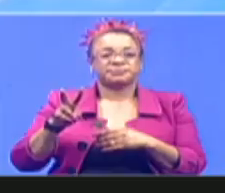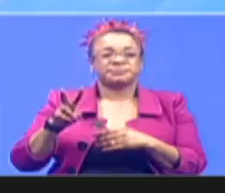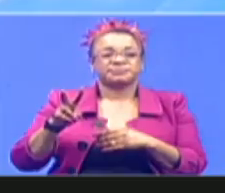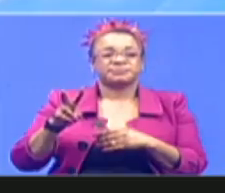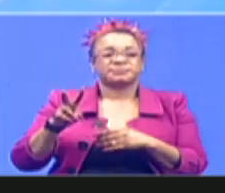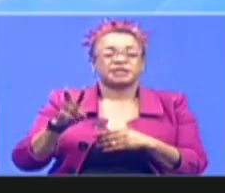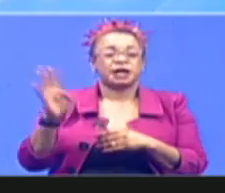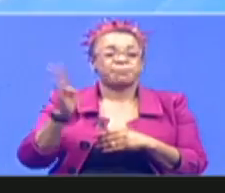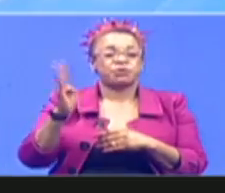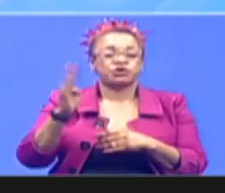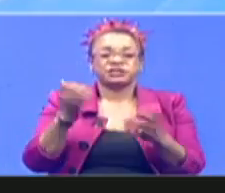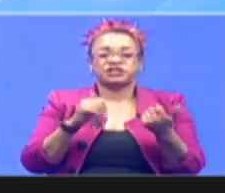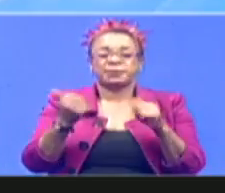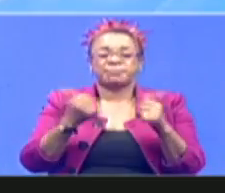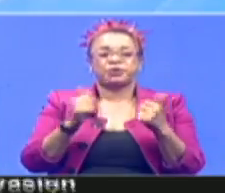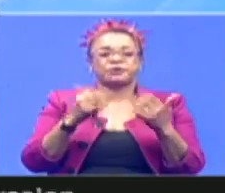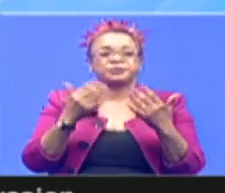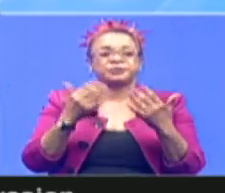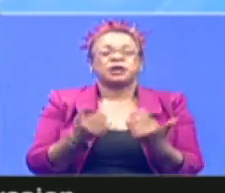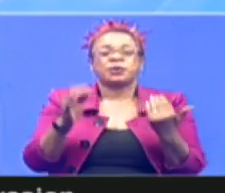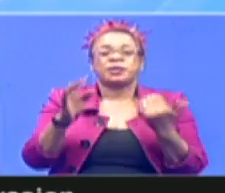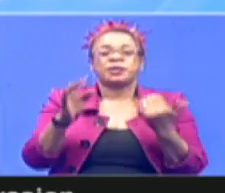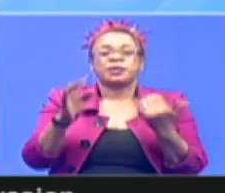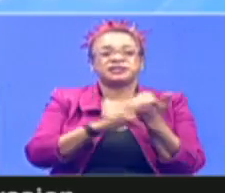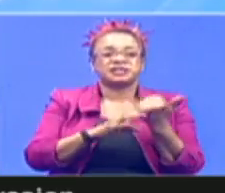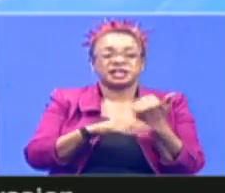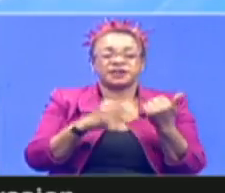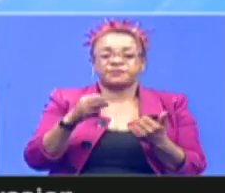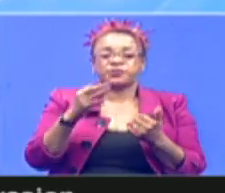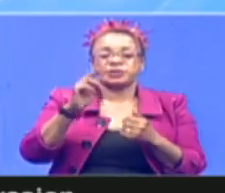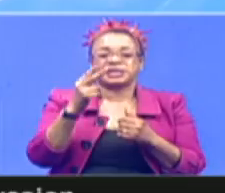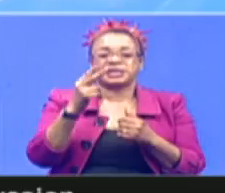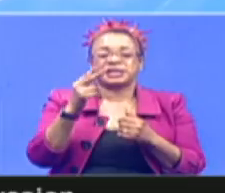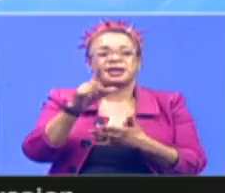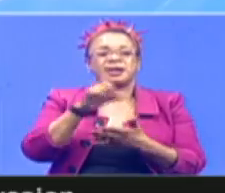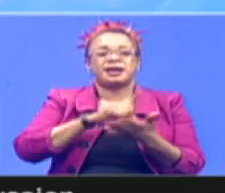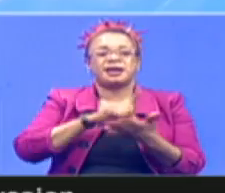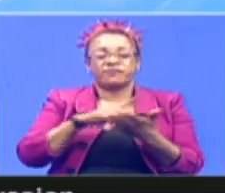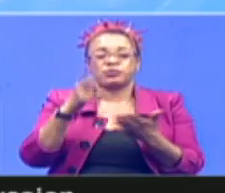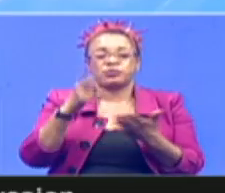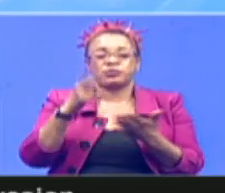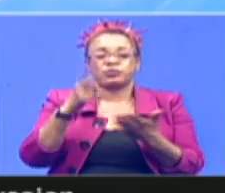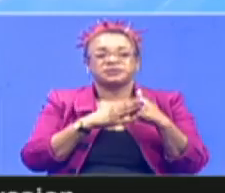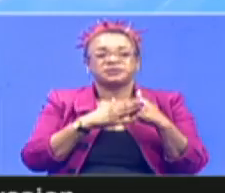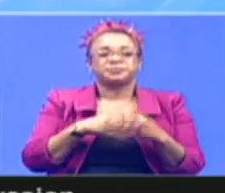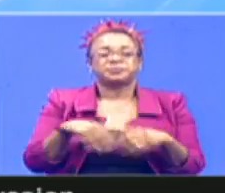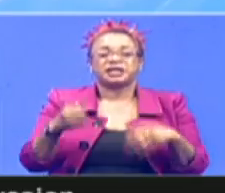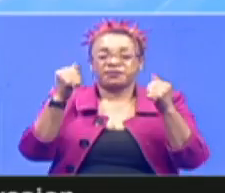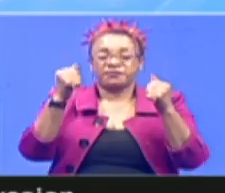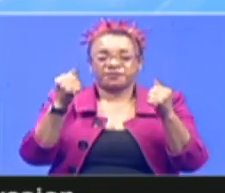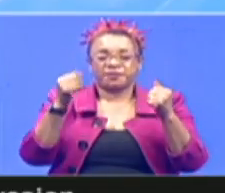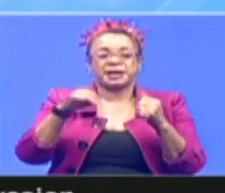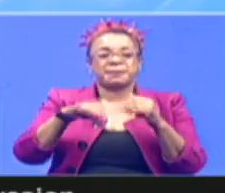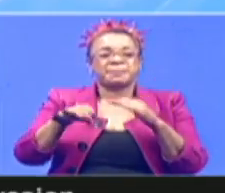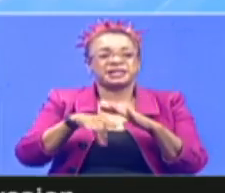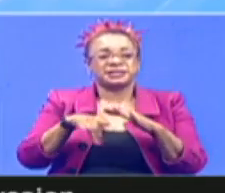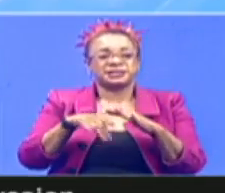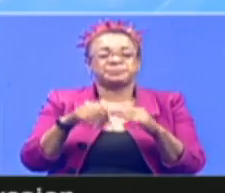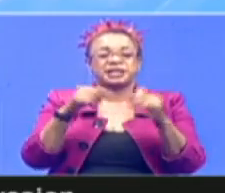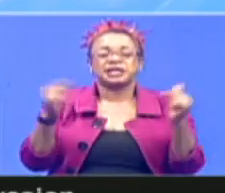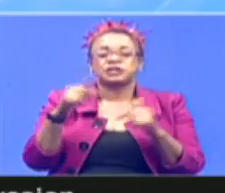And Burundi champions Aigle Noir are in the country ahead of the second leg of match of the 2019 CAF Champions League preliminaries against